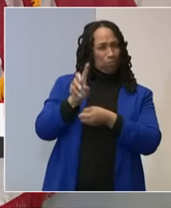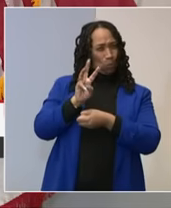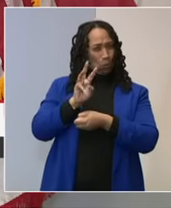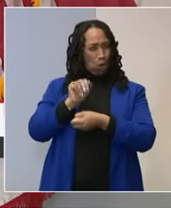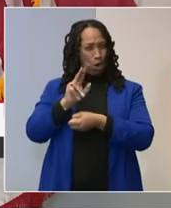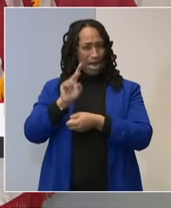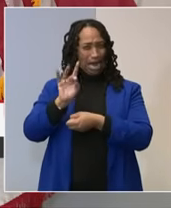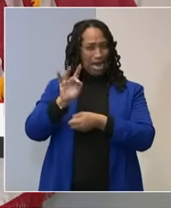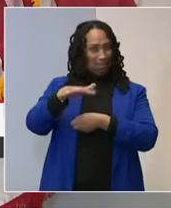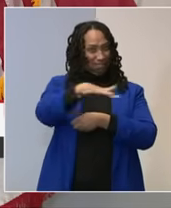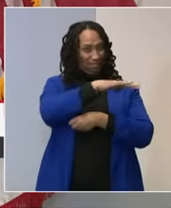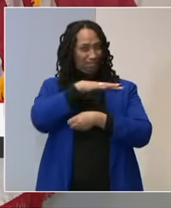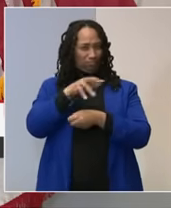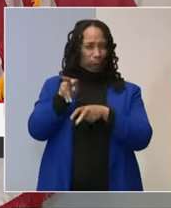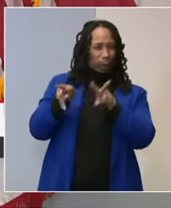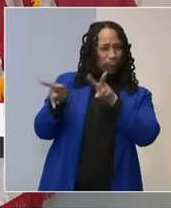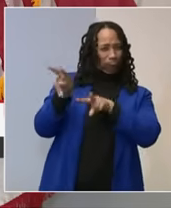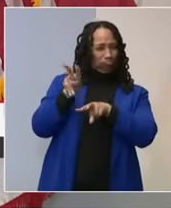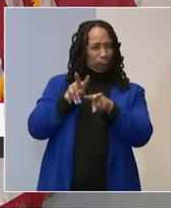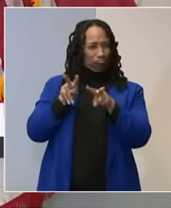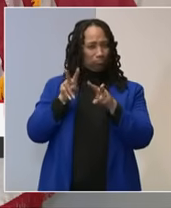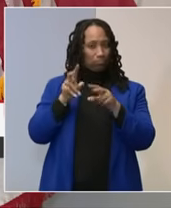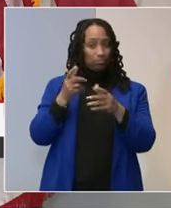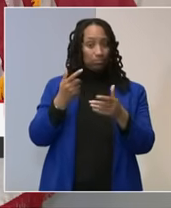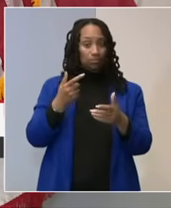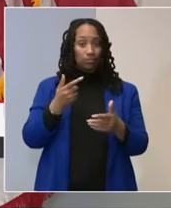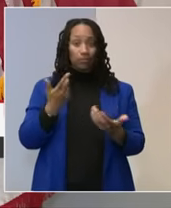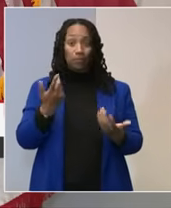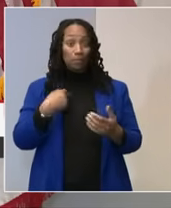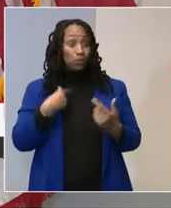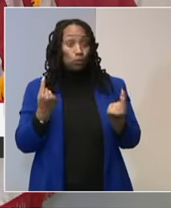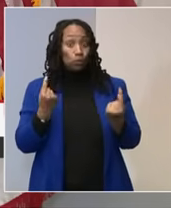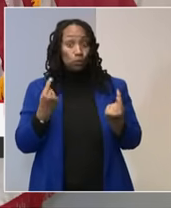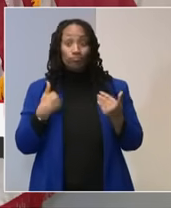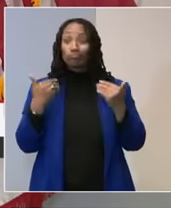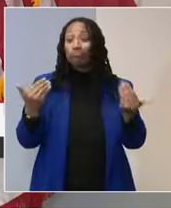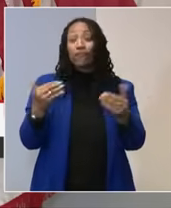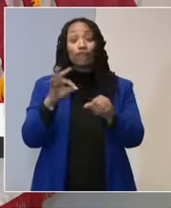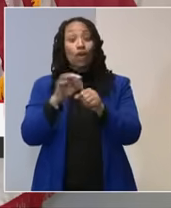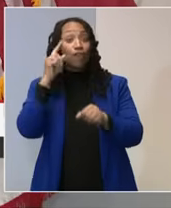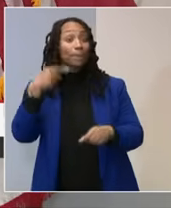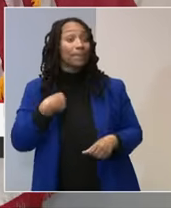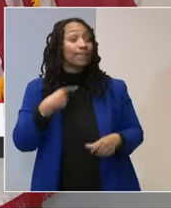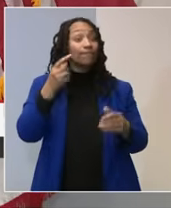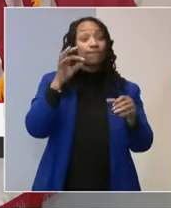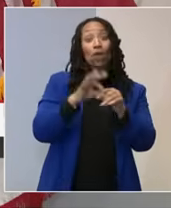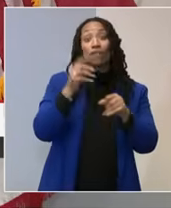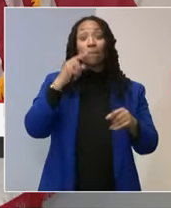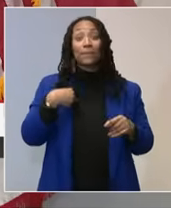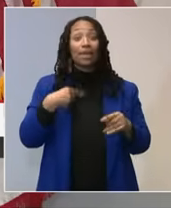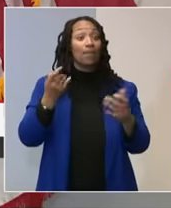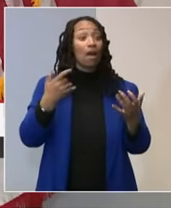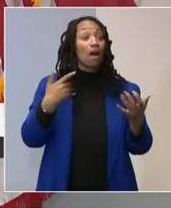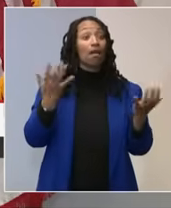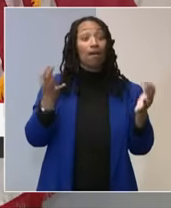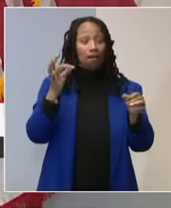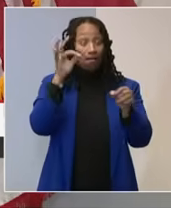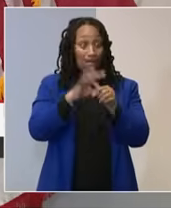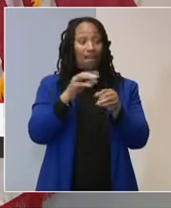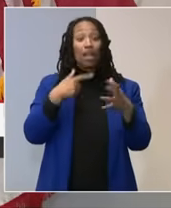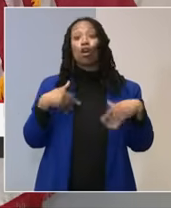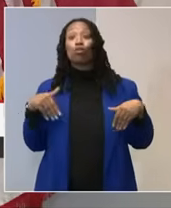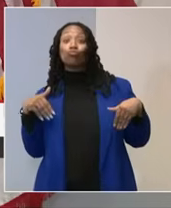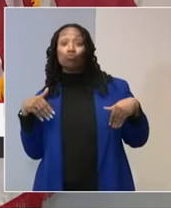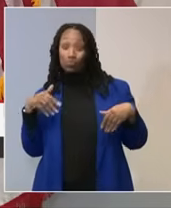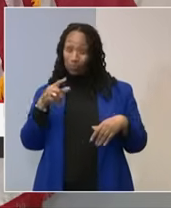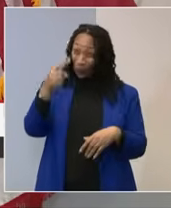at election time and we're never going to see you again? And I made a commitment to myself then that no one